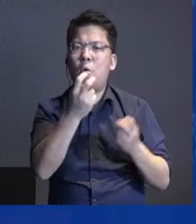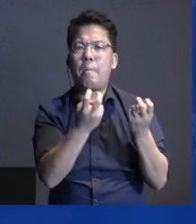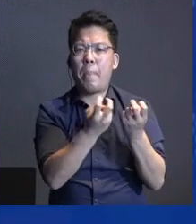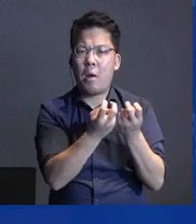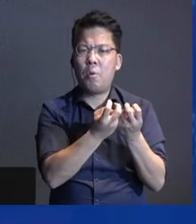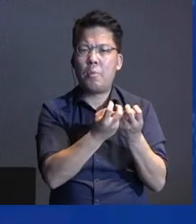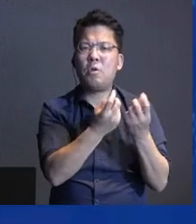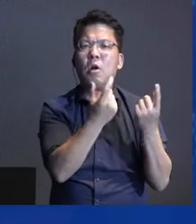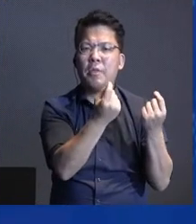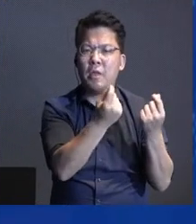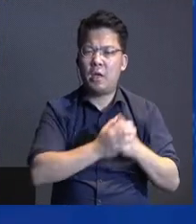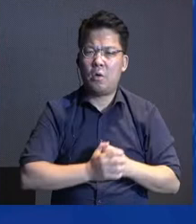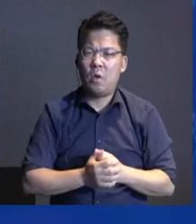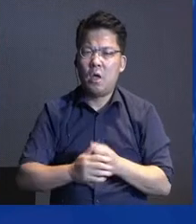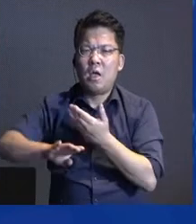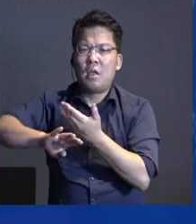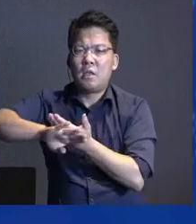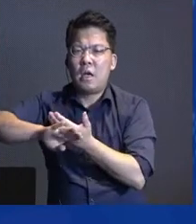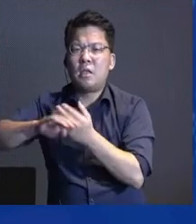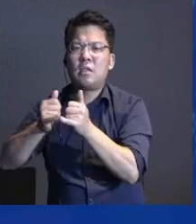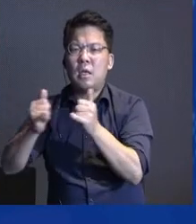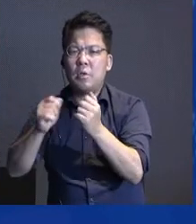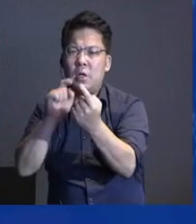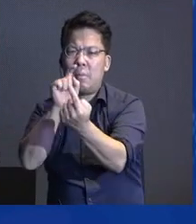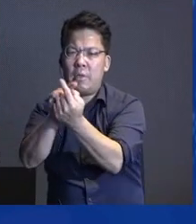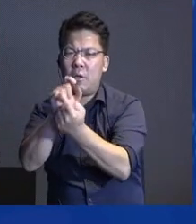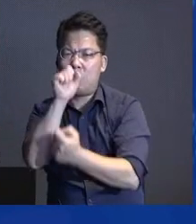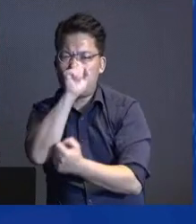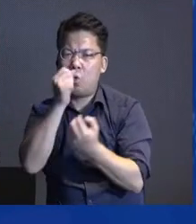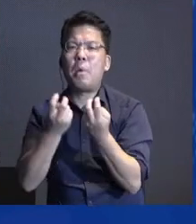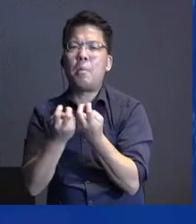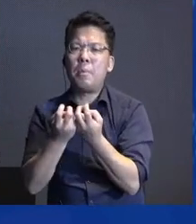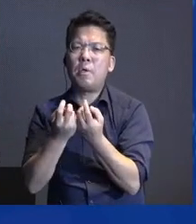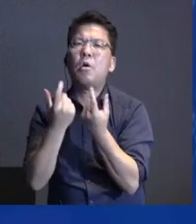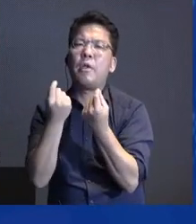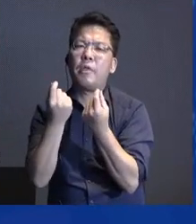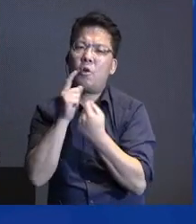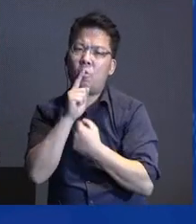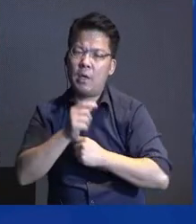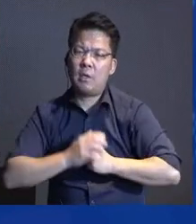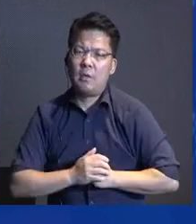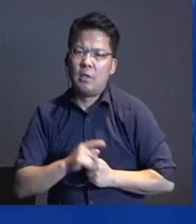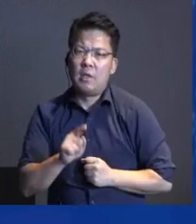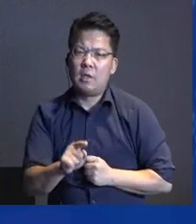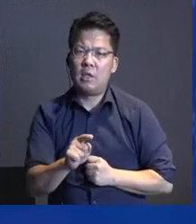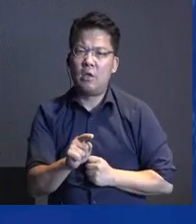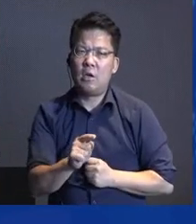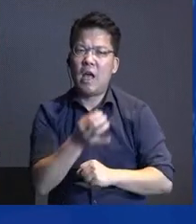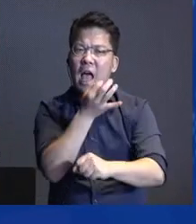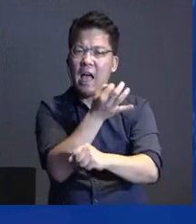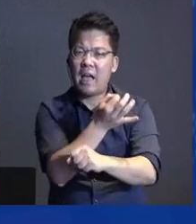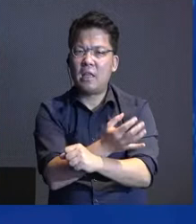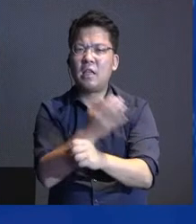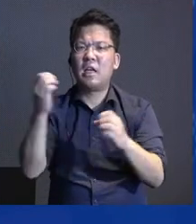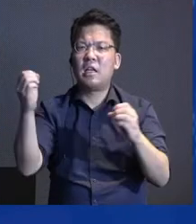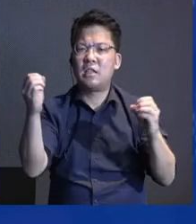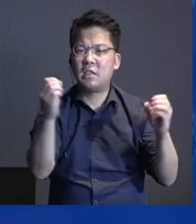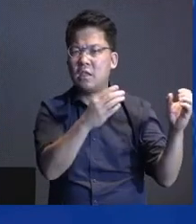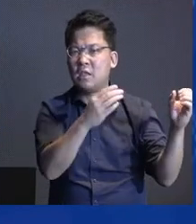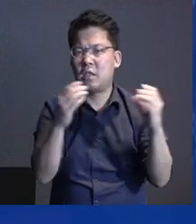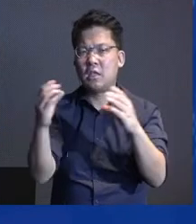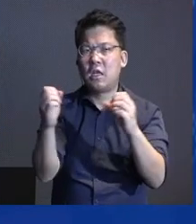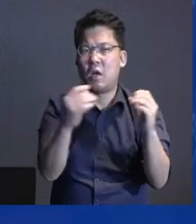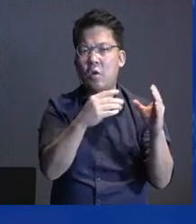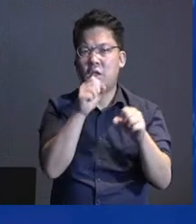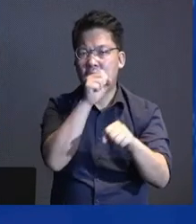establishing new connection and this format of the informal chats with having one topic is quite open